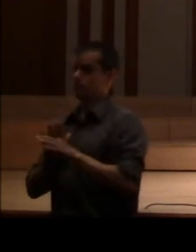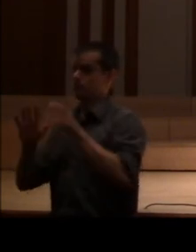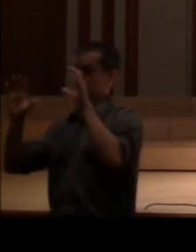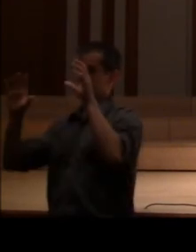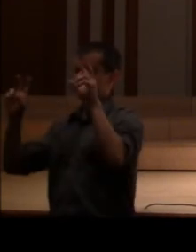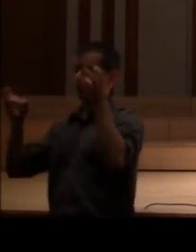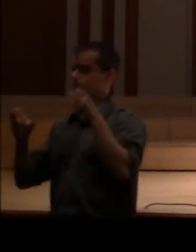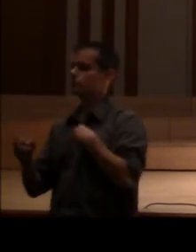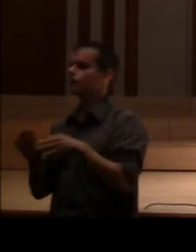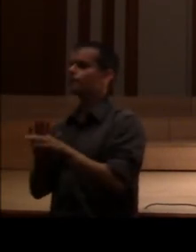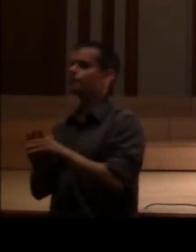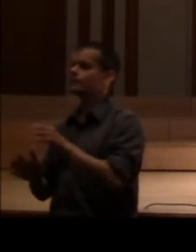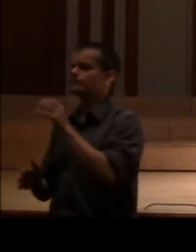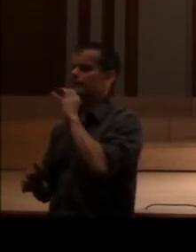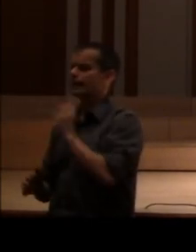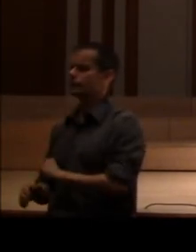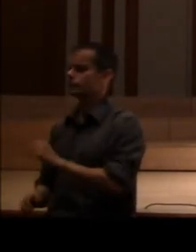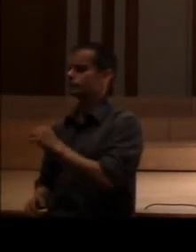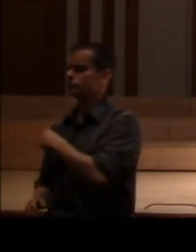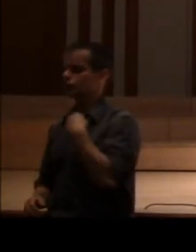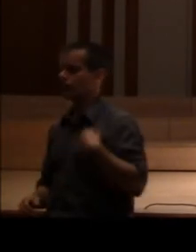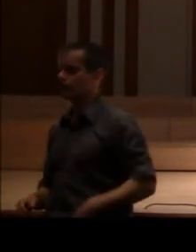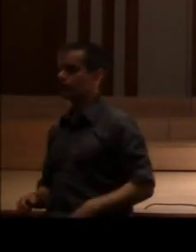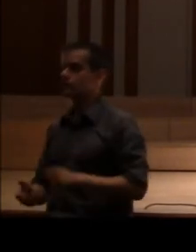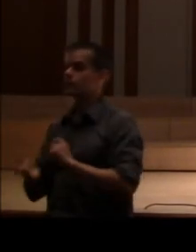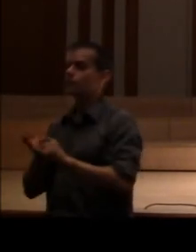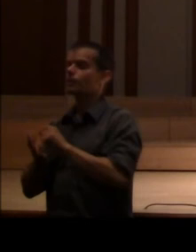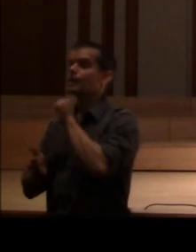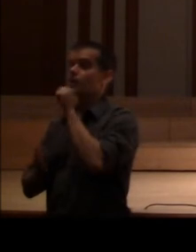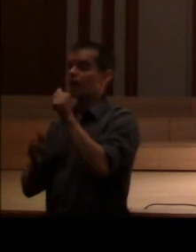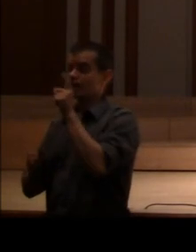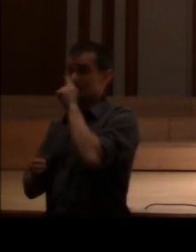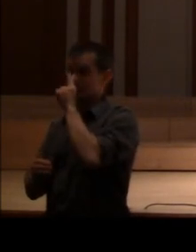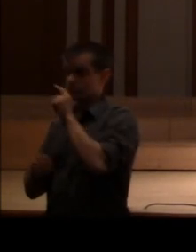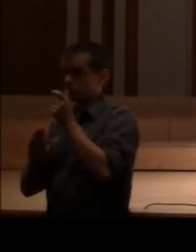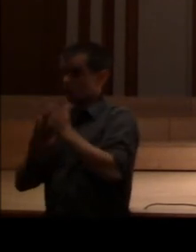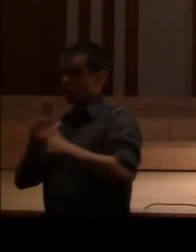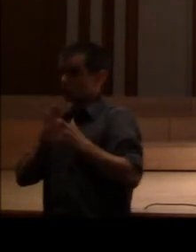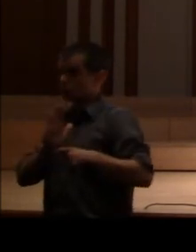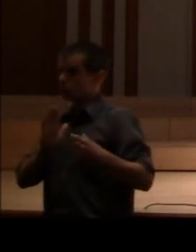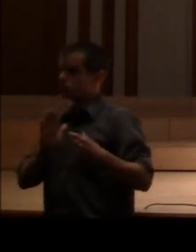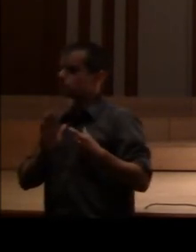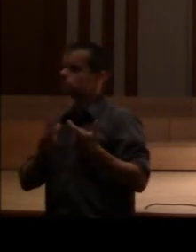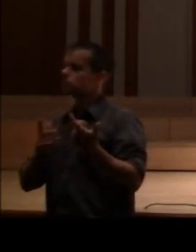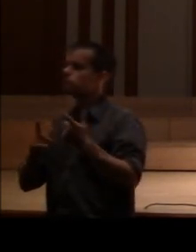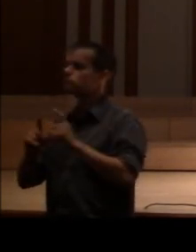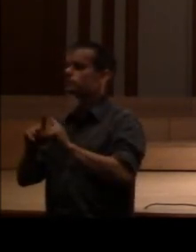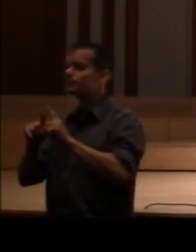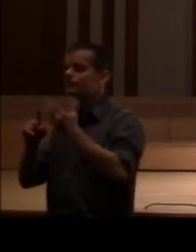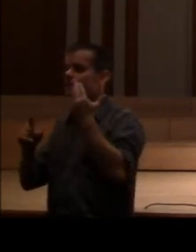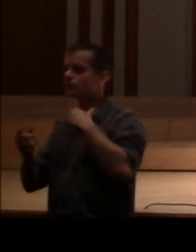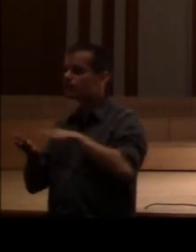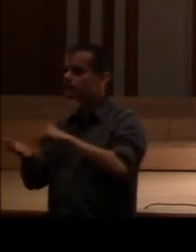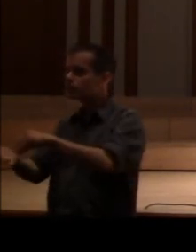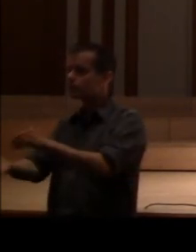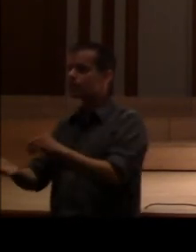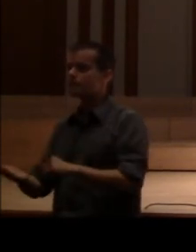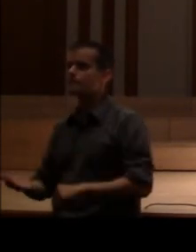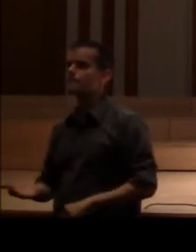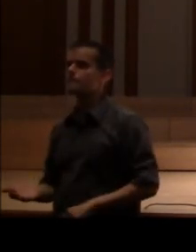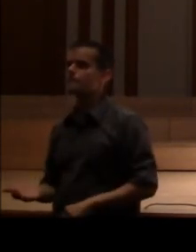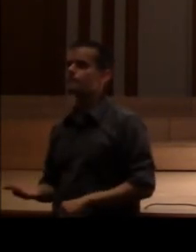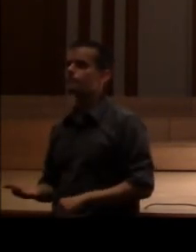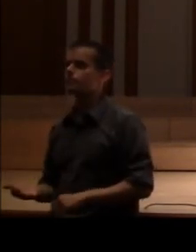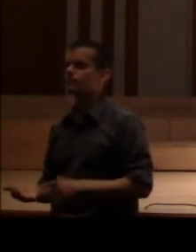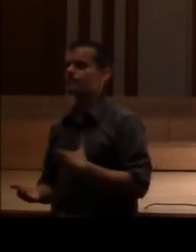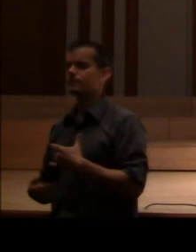wanted. So I chose ancient China, and I would write these nonfiction articles about all these really interesting things that I would find, and I felt like it made